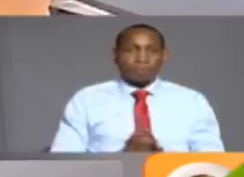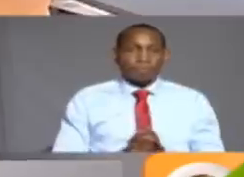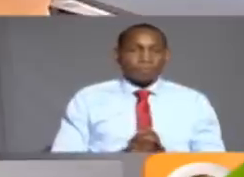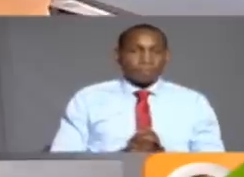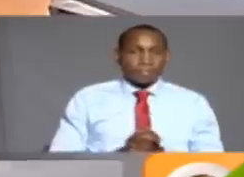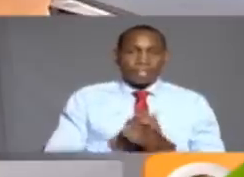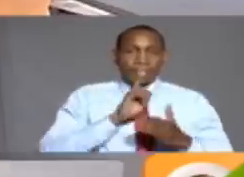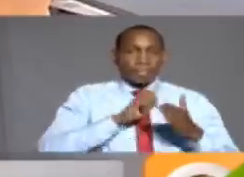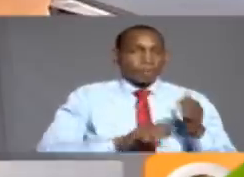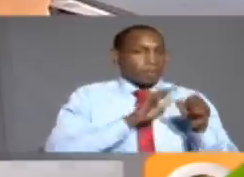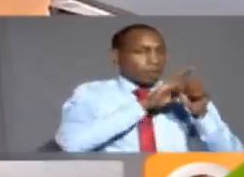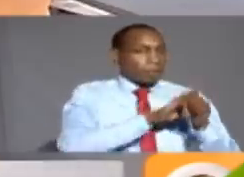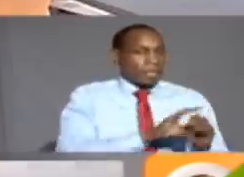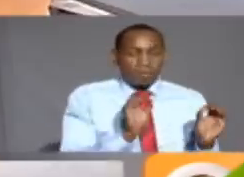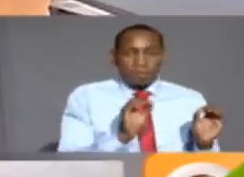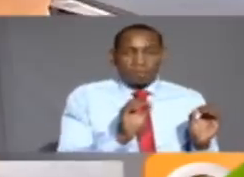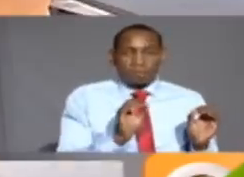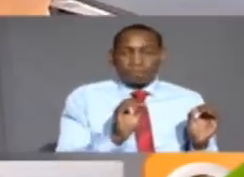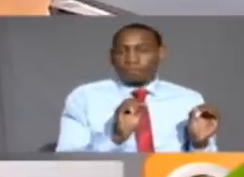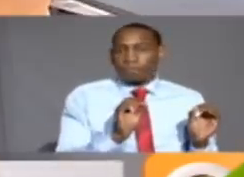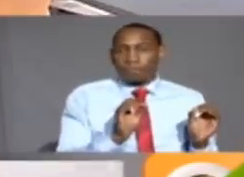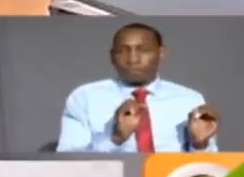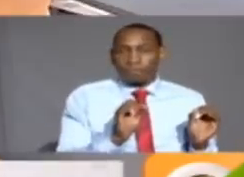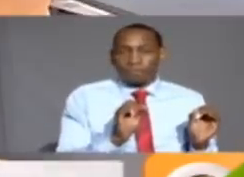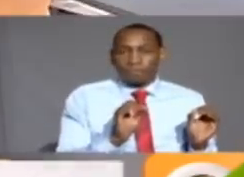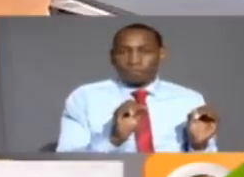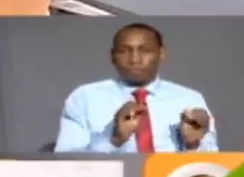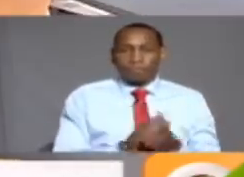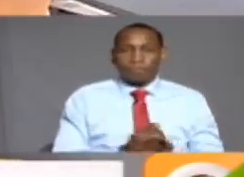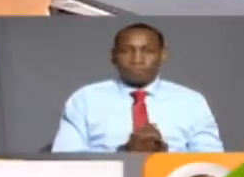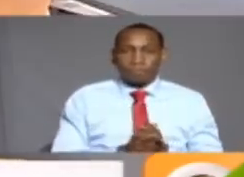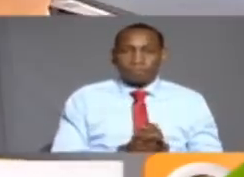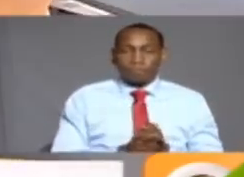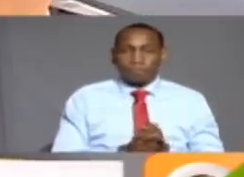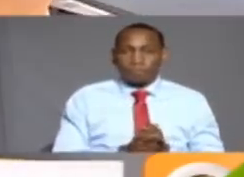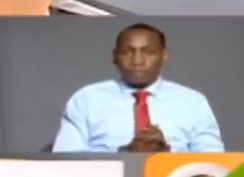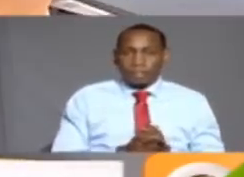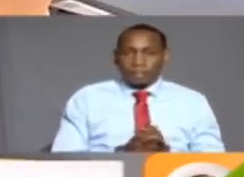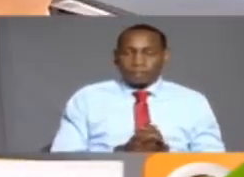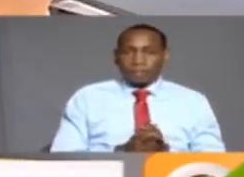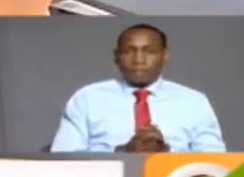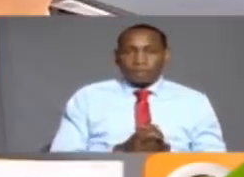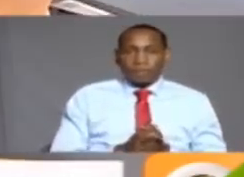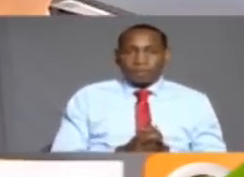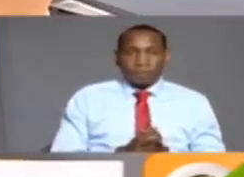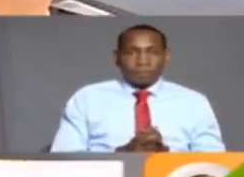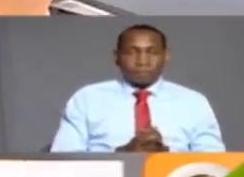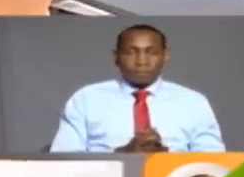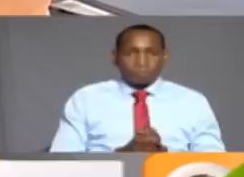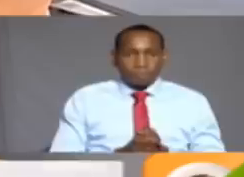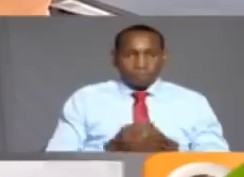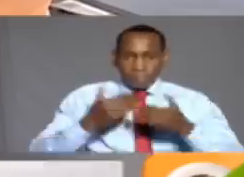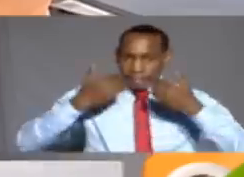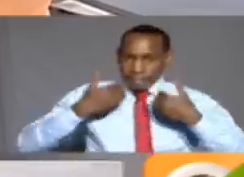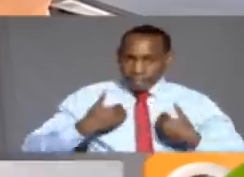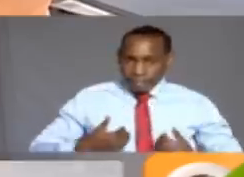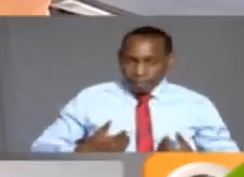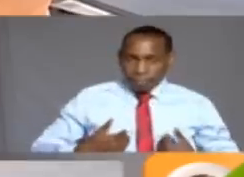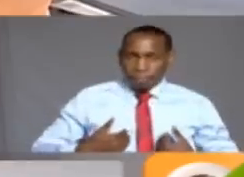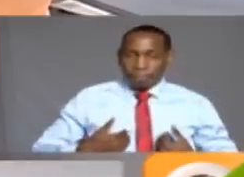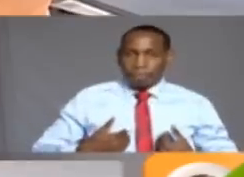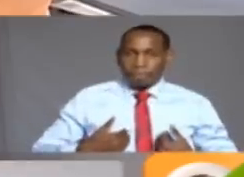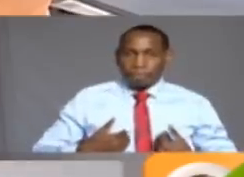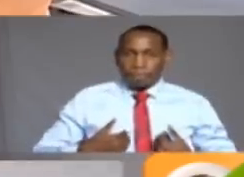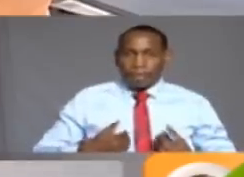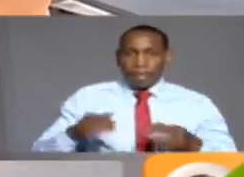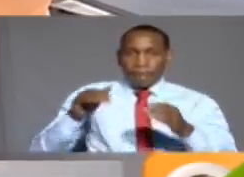not insubordination? It is not. What all is these things you're saying? You know, I'm not an employee of the executive. You're a member. You're a member of